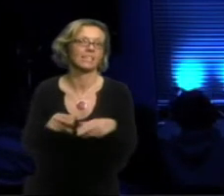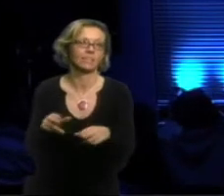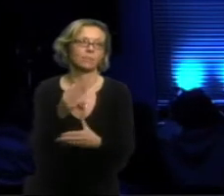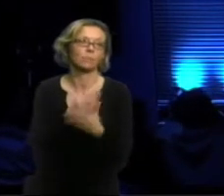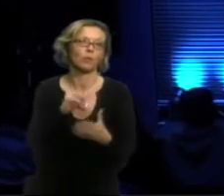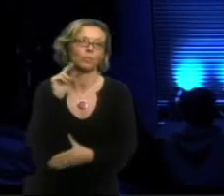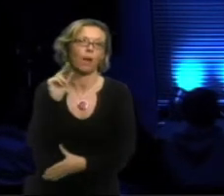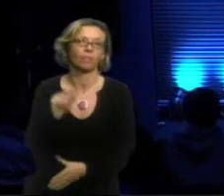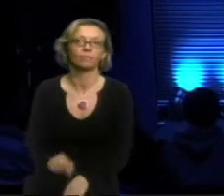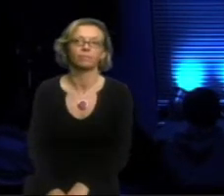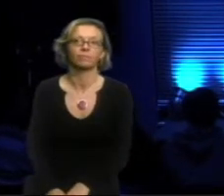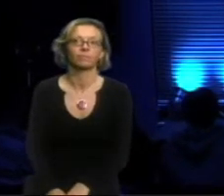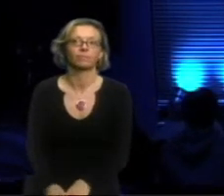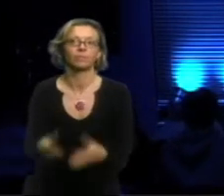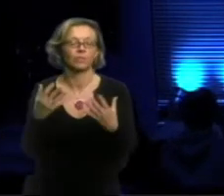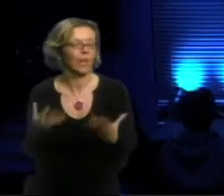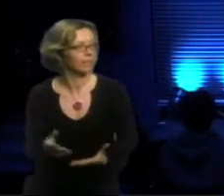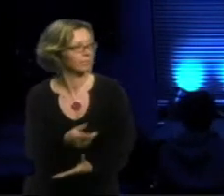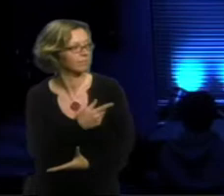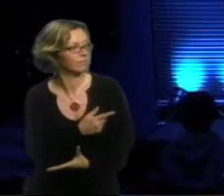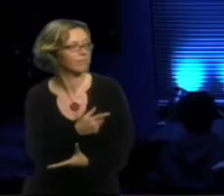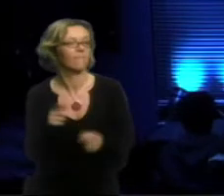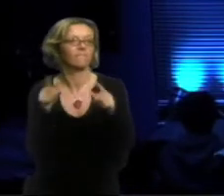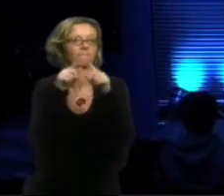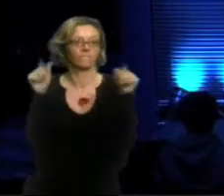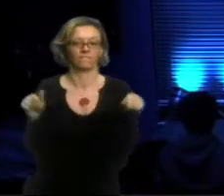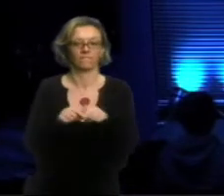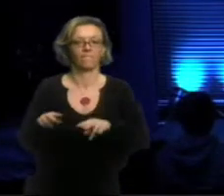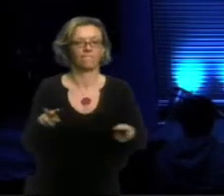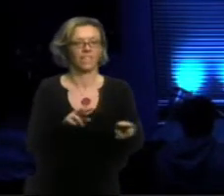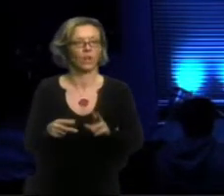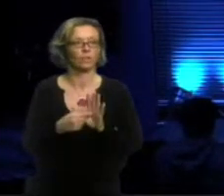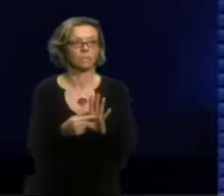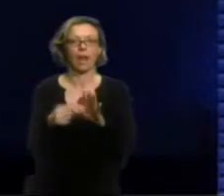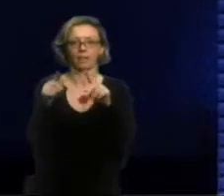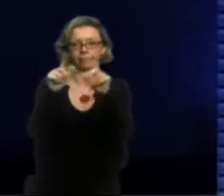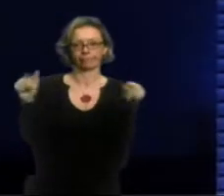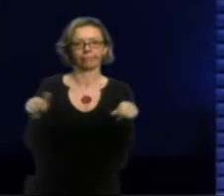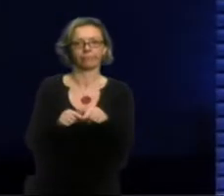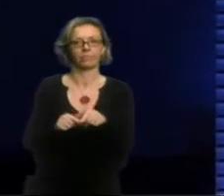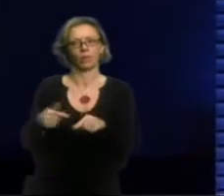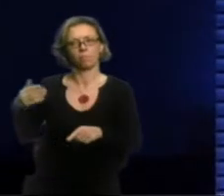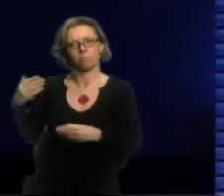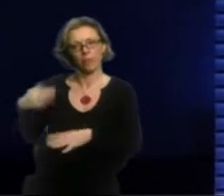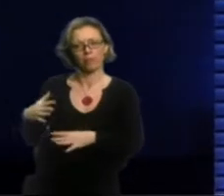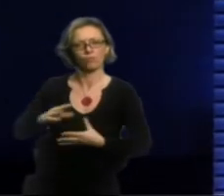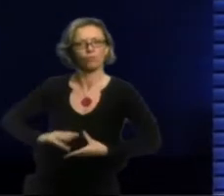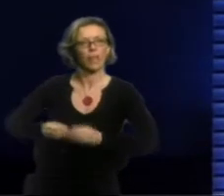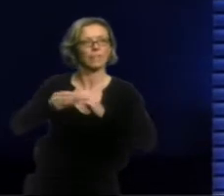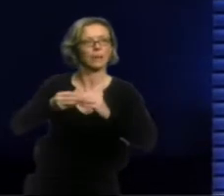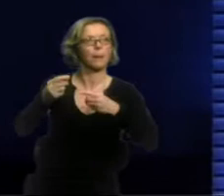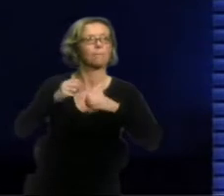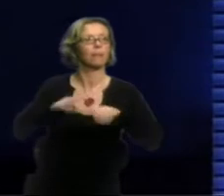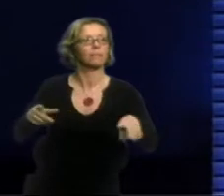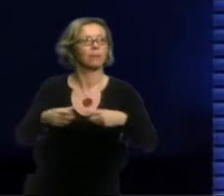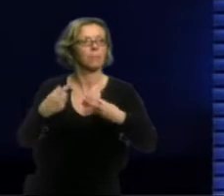Excellent. Okay, today we're going to look at video displays. So we've had quite a look at creating multimedia, but we should possibly have an understanding of